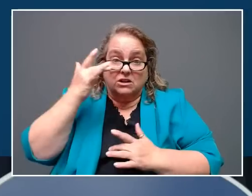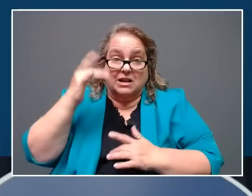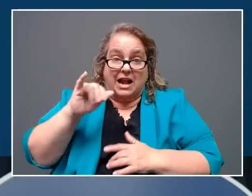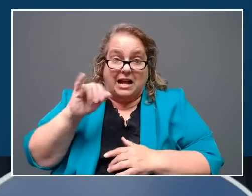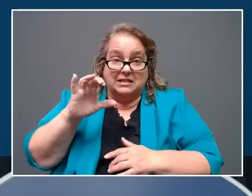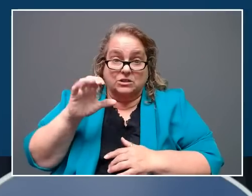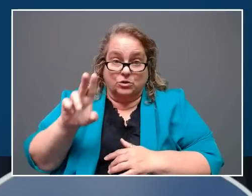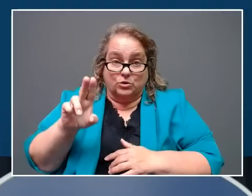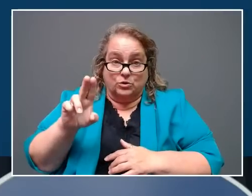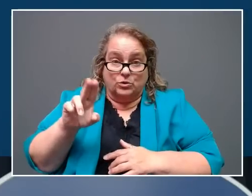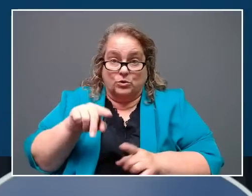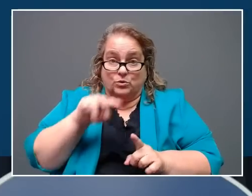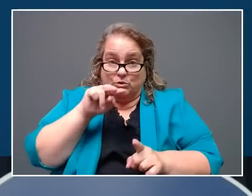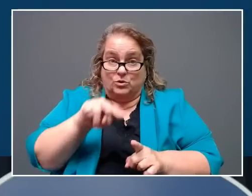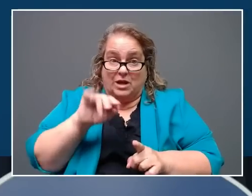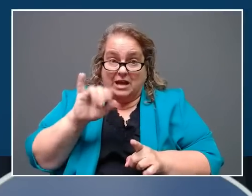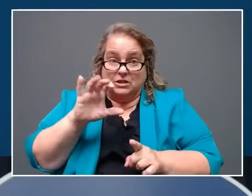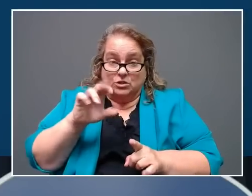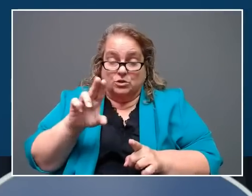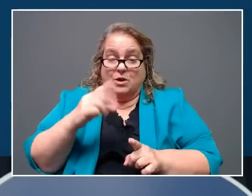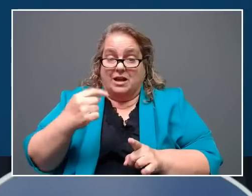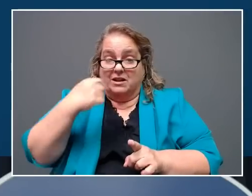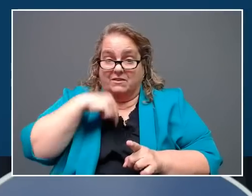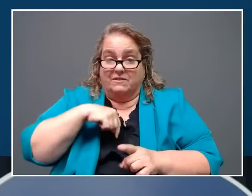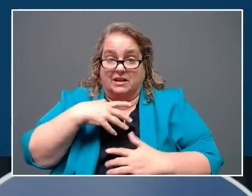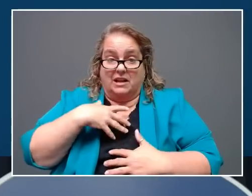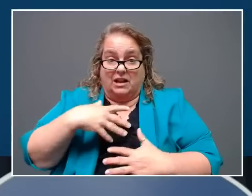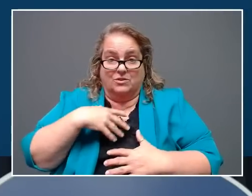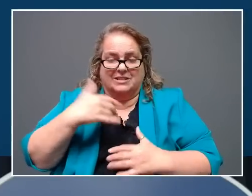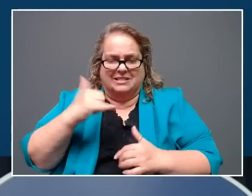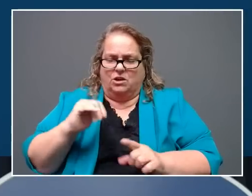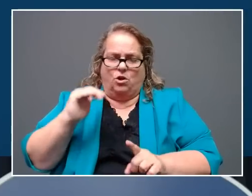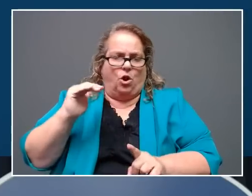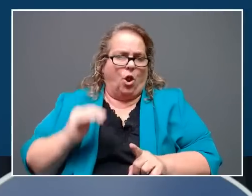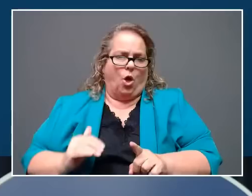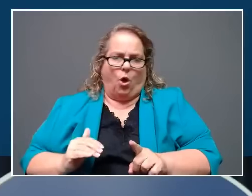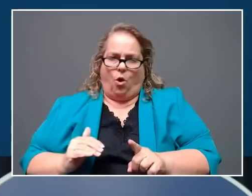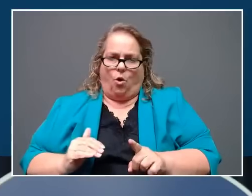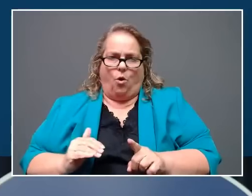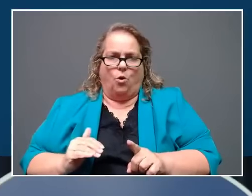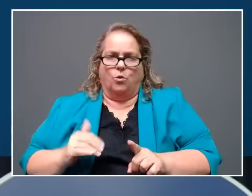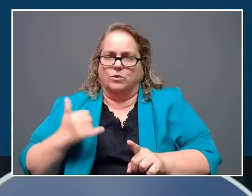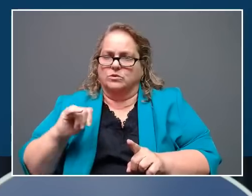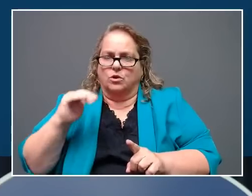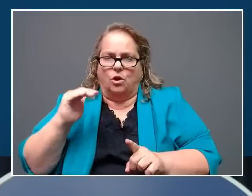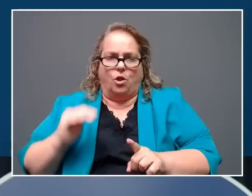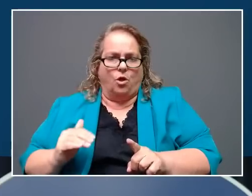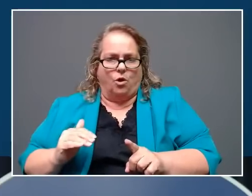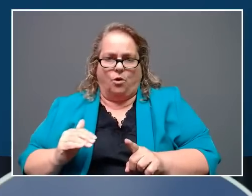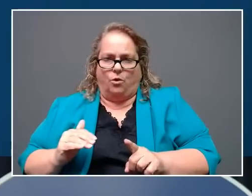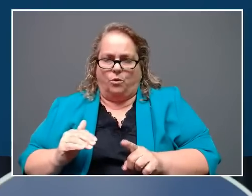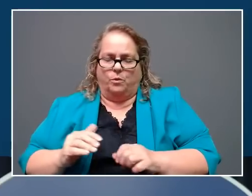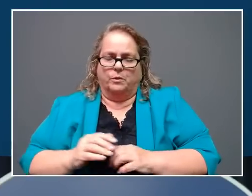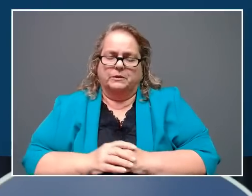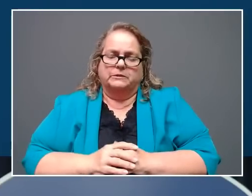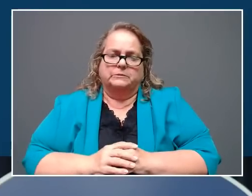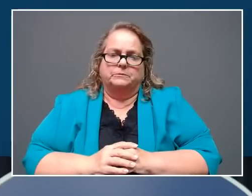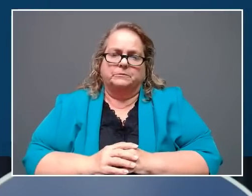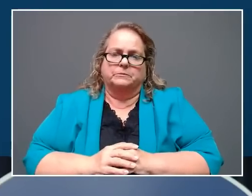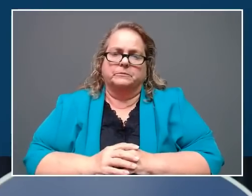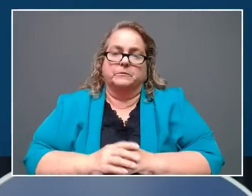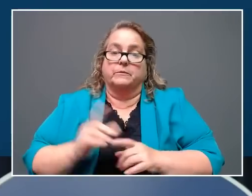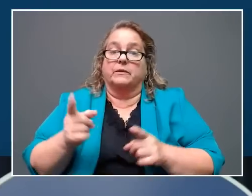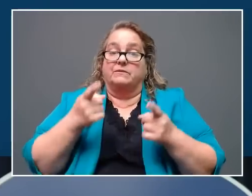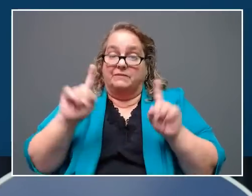it, and ventilators still at the lowest points that they have been throughout the pandemic. Finally, our